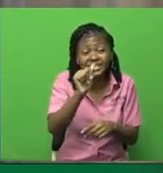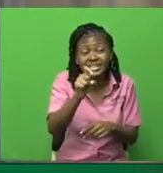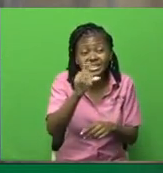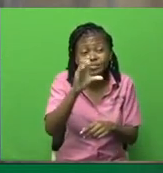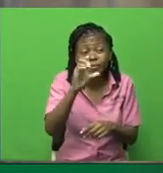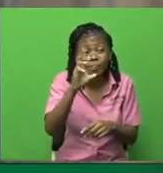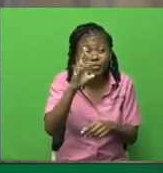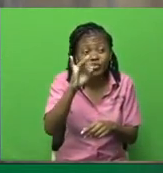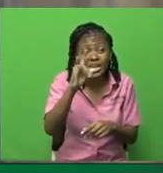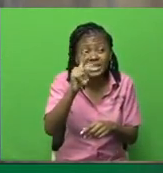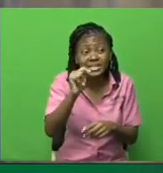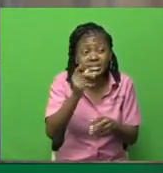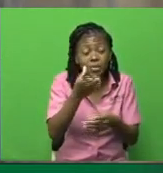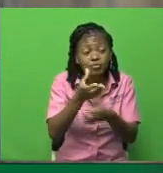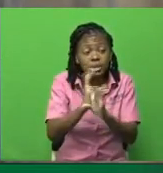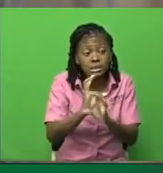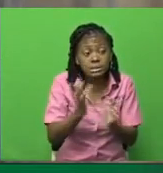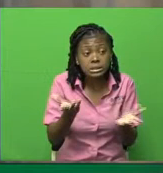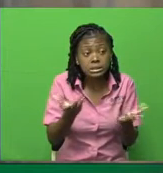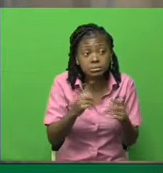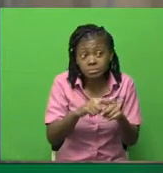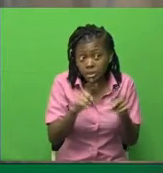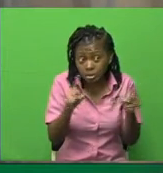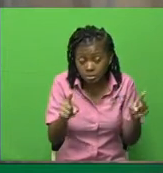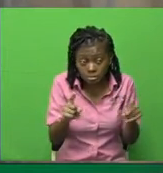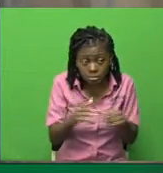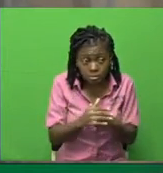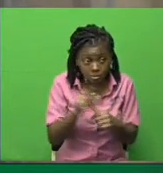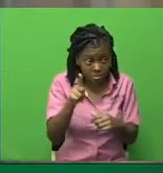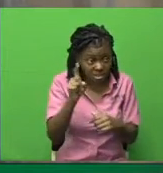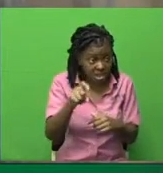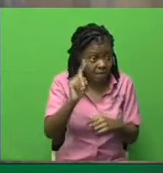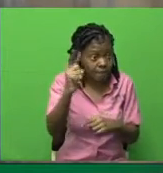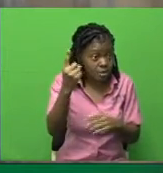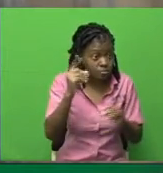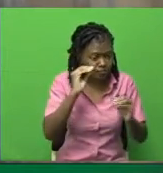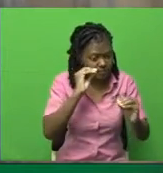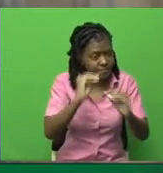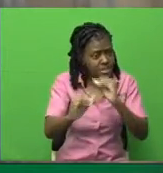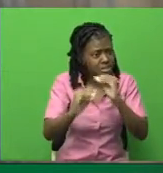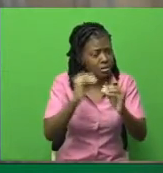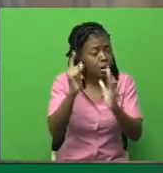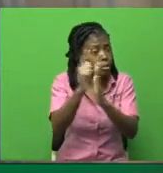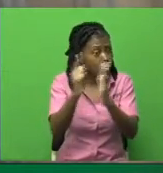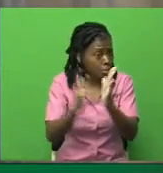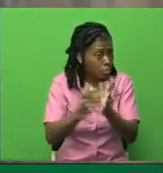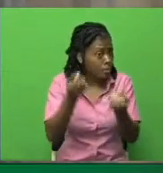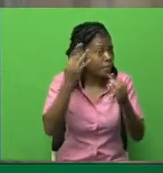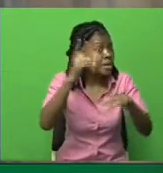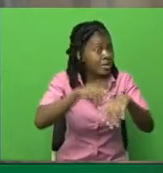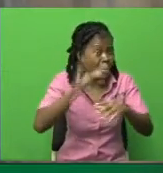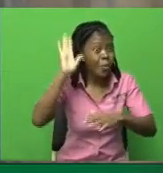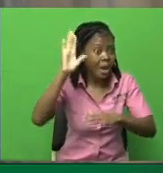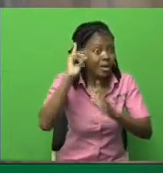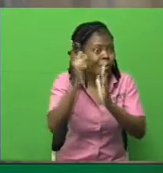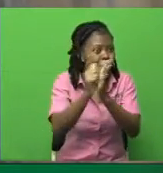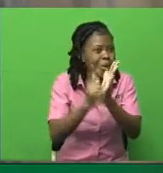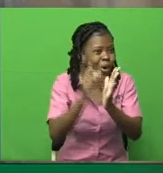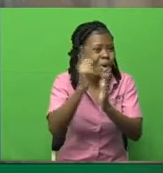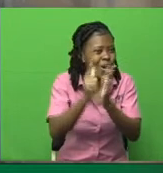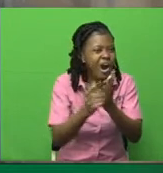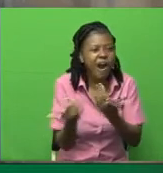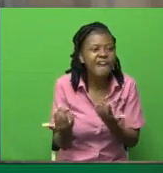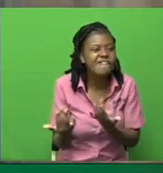you have to bring legislation but so many times we have promised legislation and a budget and years later the legislation is on